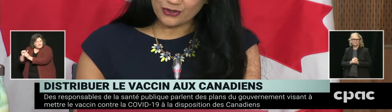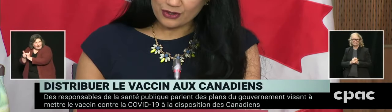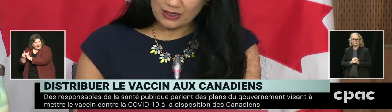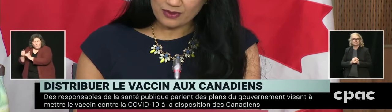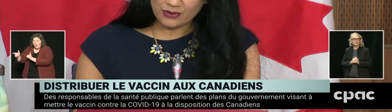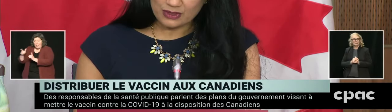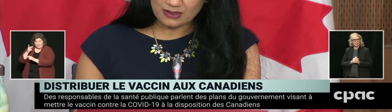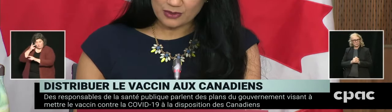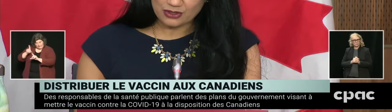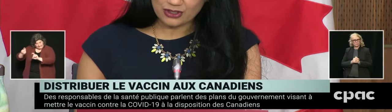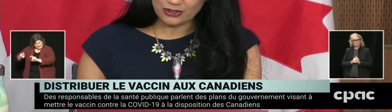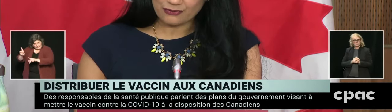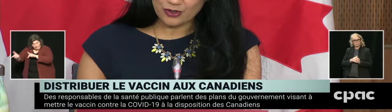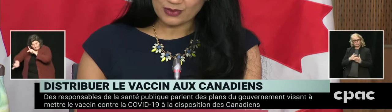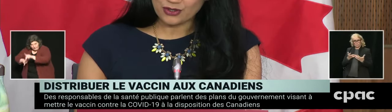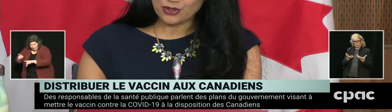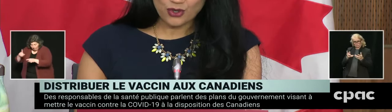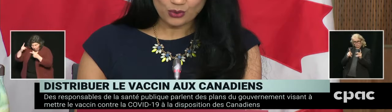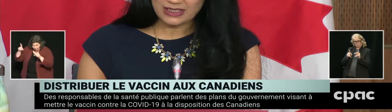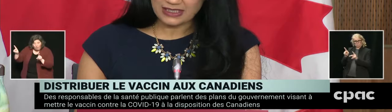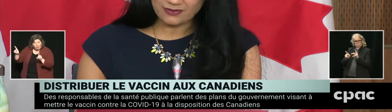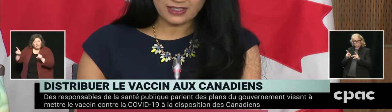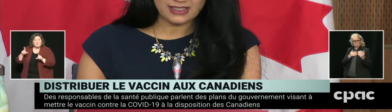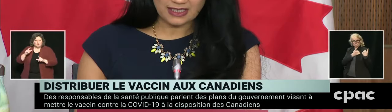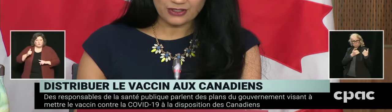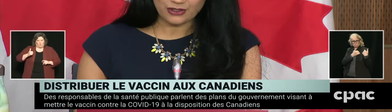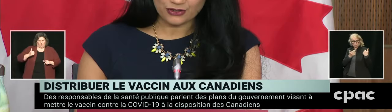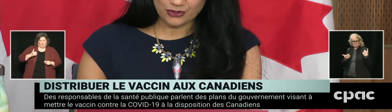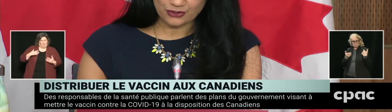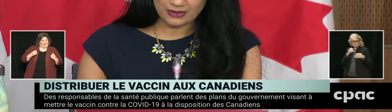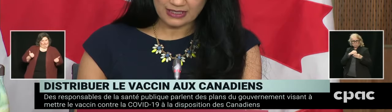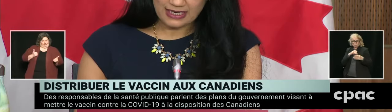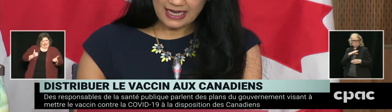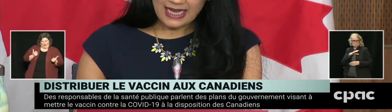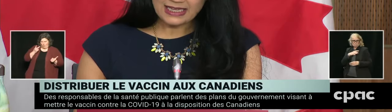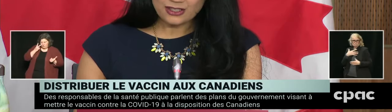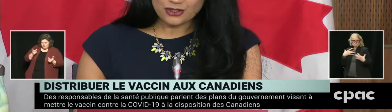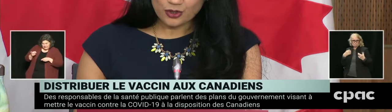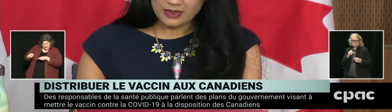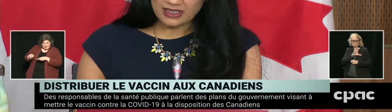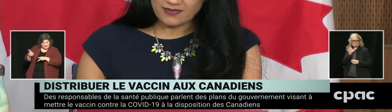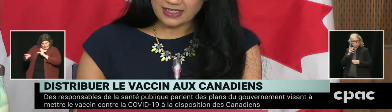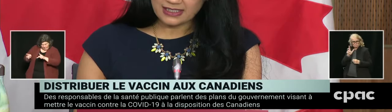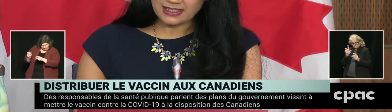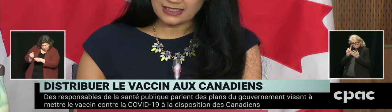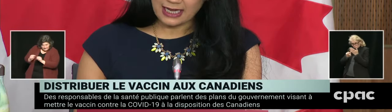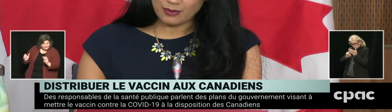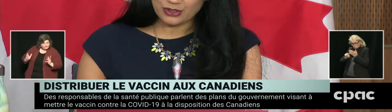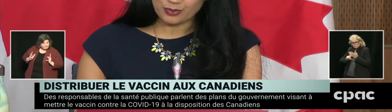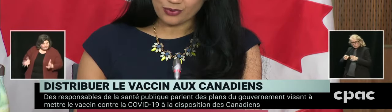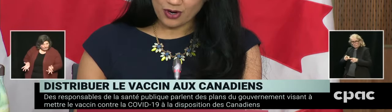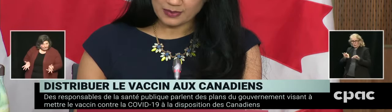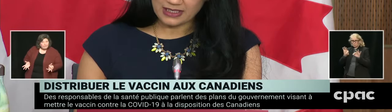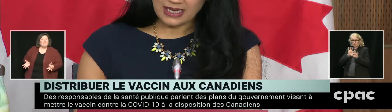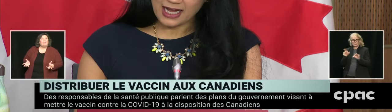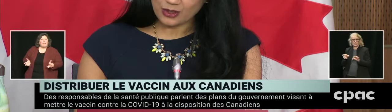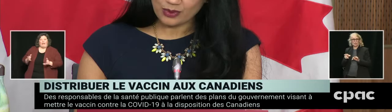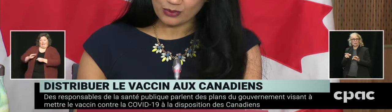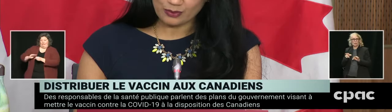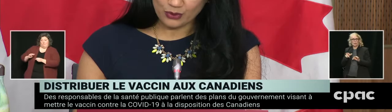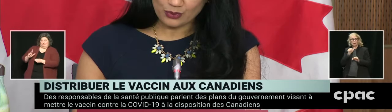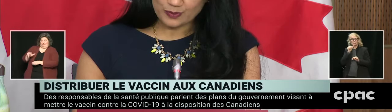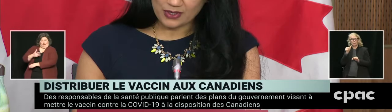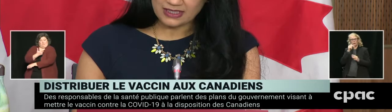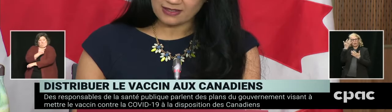reviewers thoroughly review the submission to confirm that there are no significant safety concerns, and they determine that the vaccine is able to prompt an